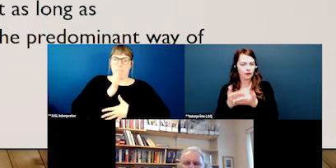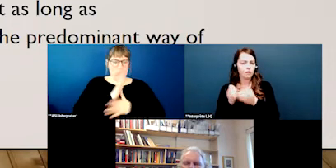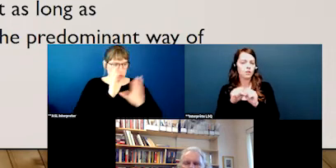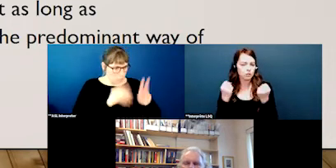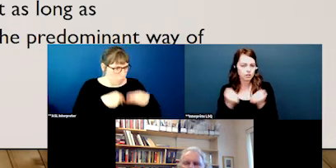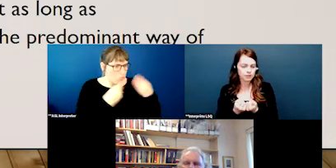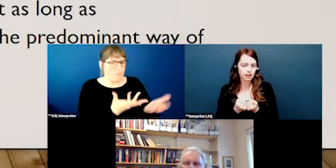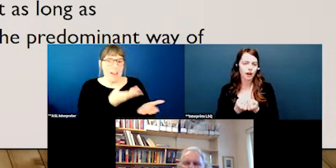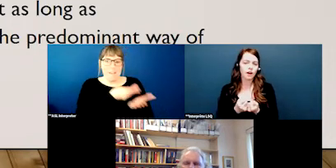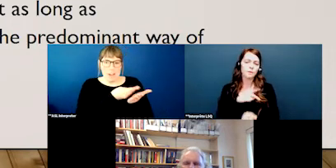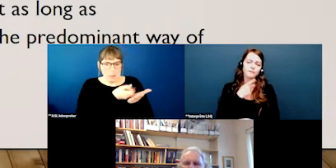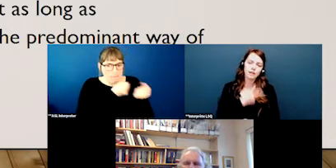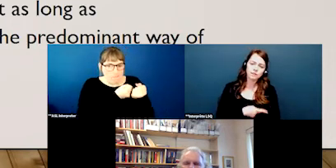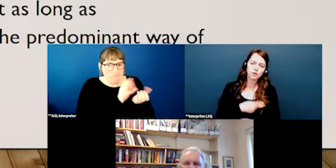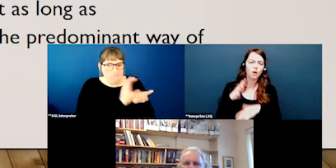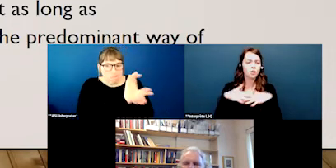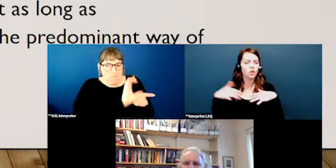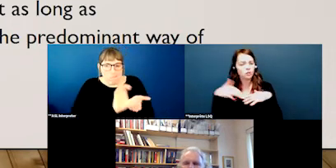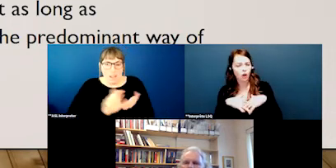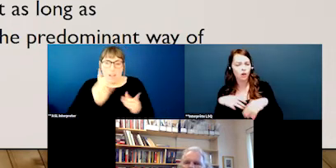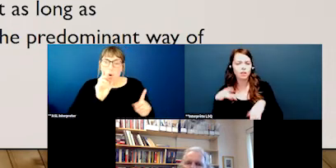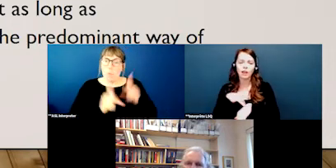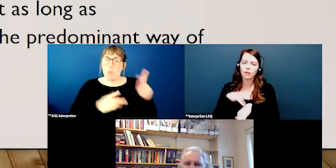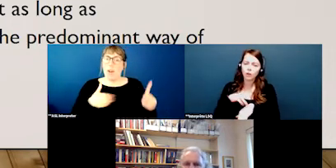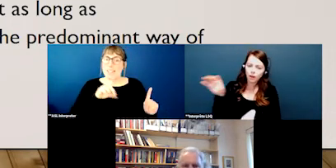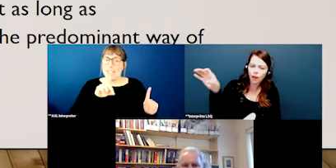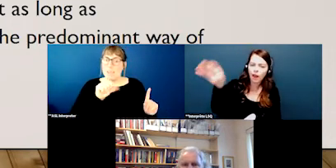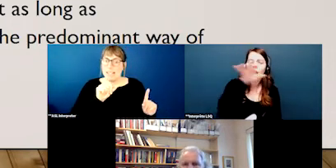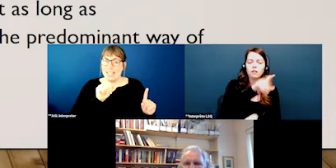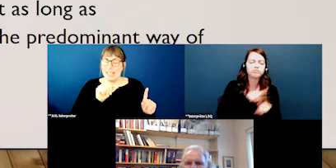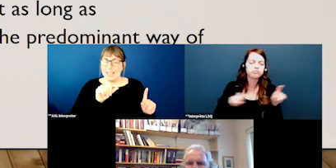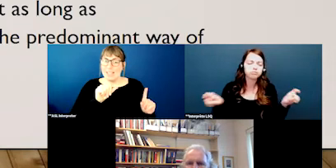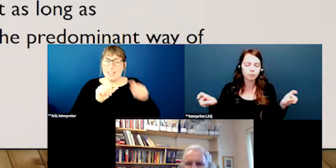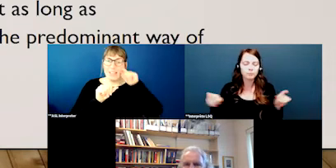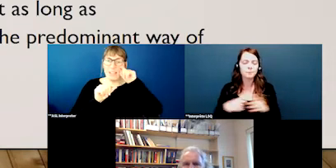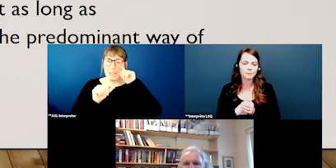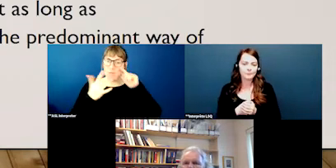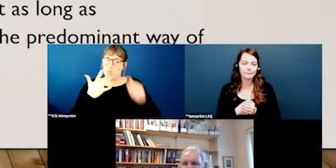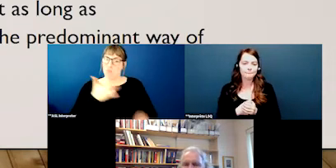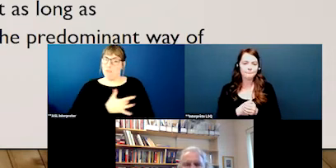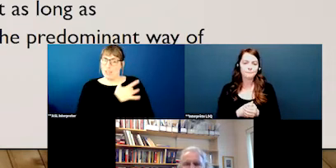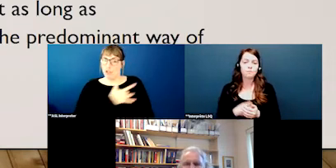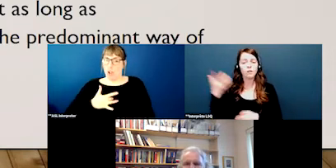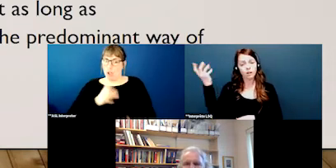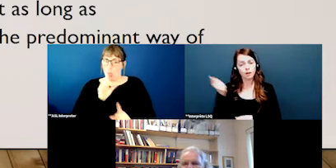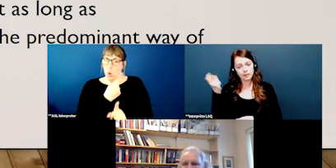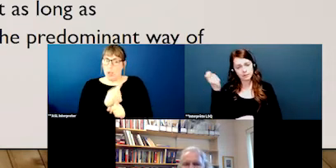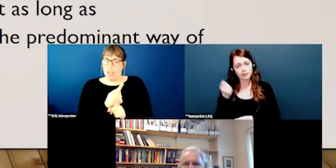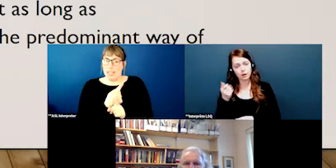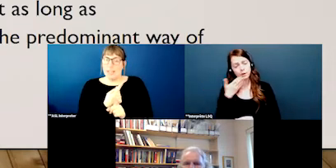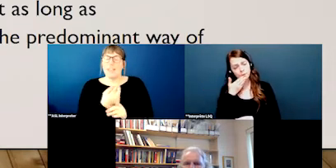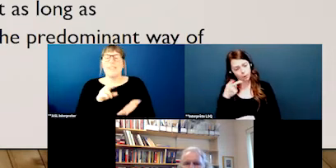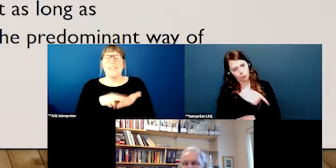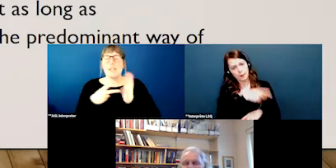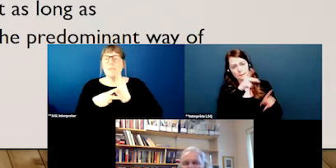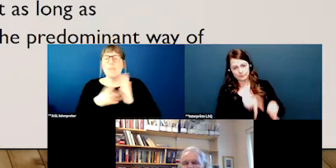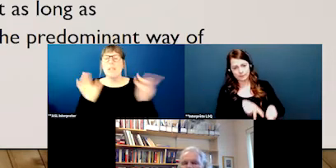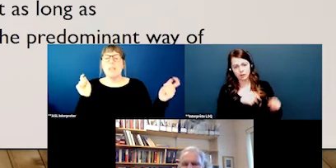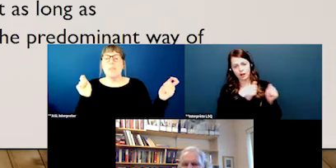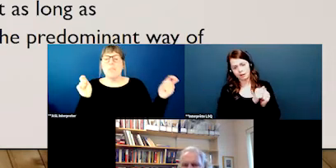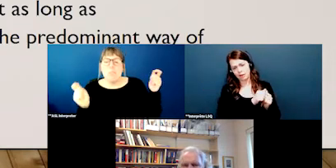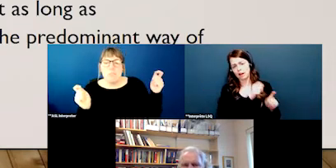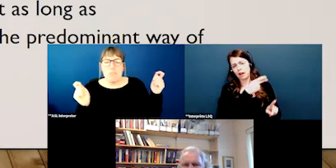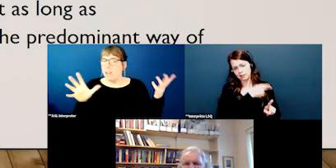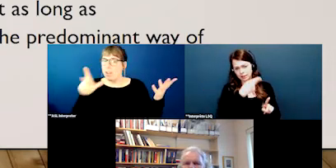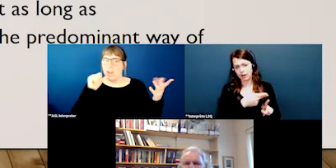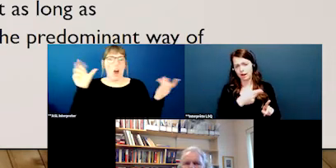financial support to people with disabilities, that then this is not going to be a radical or revolutionary or